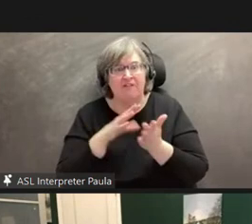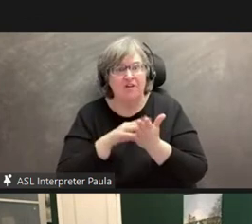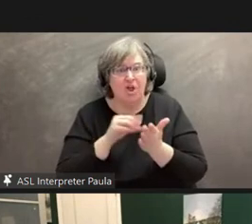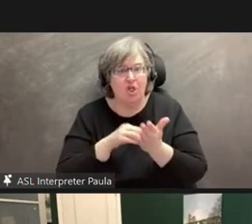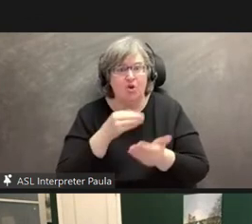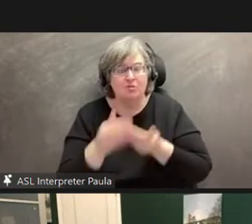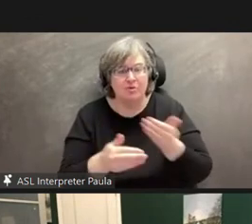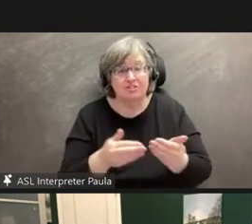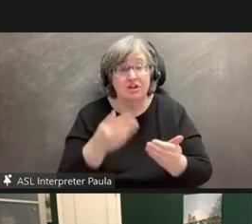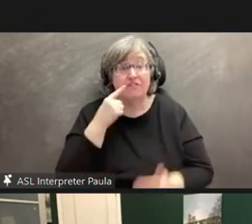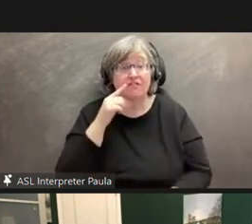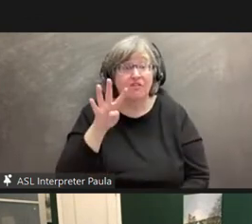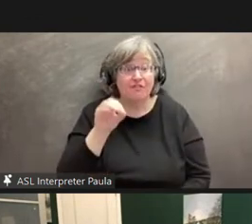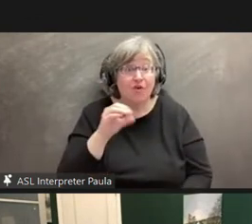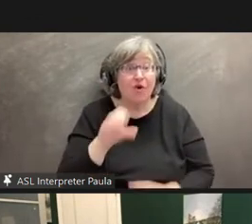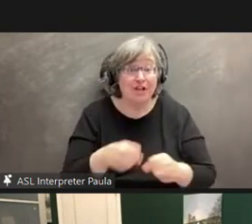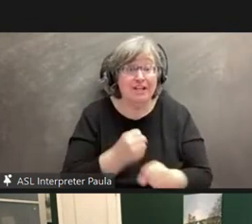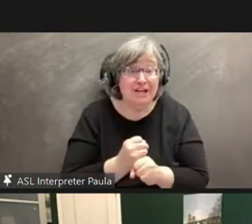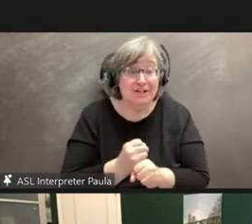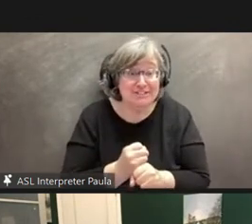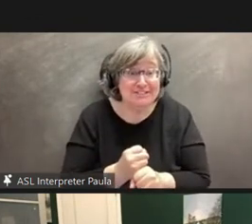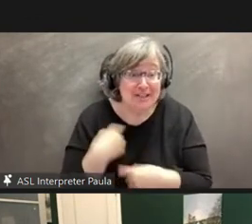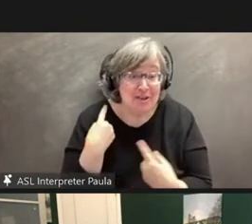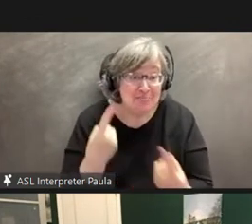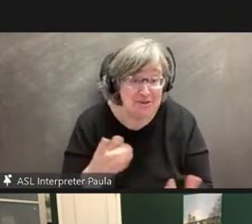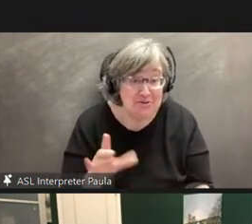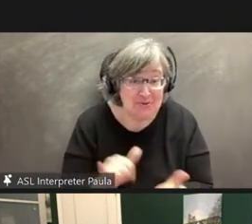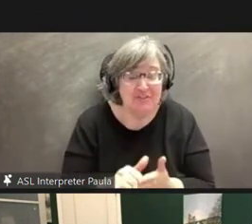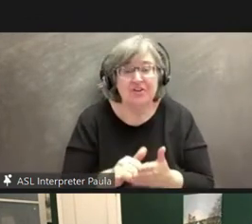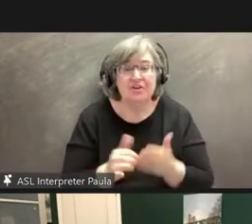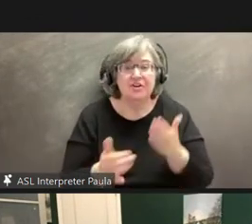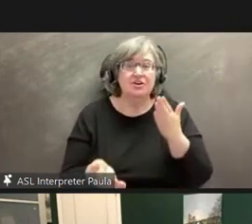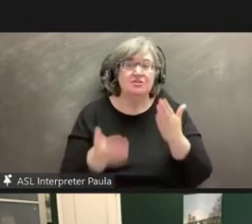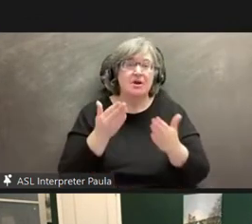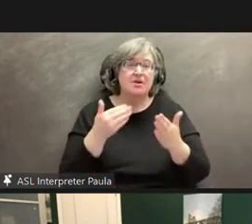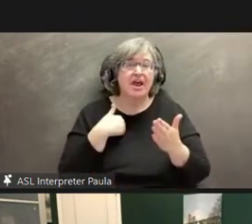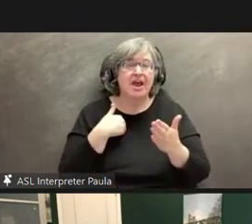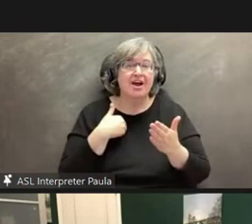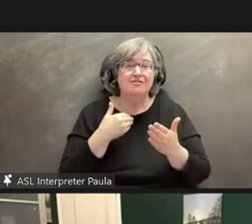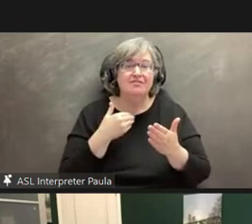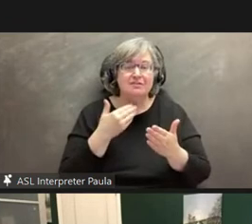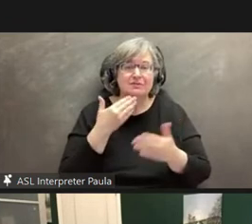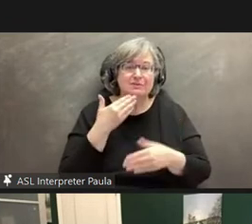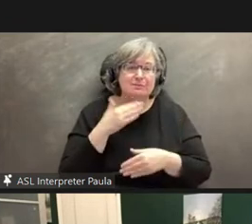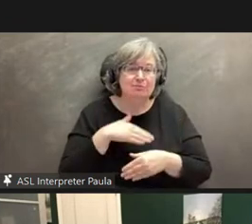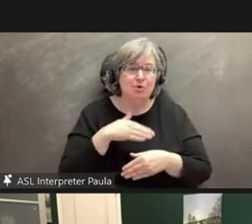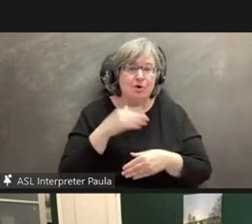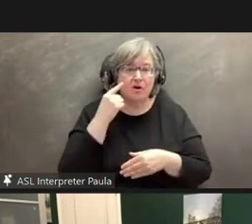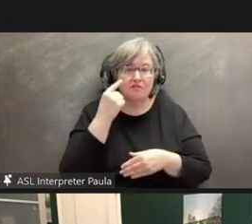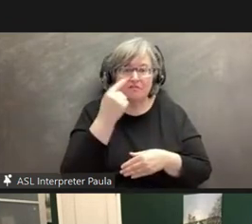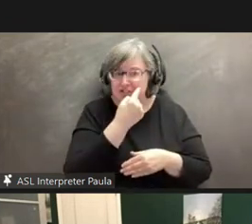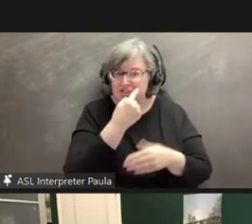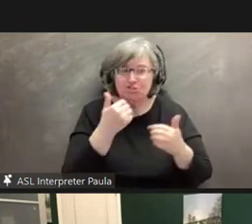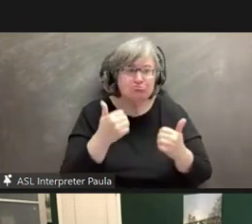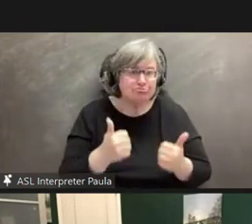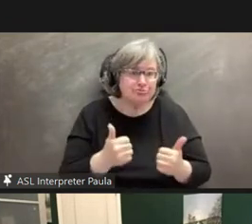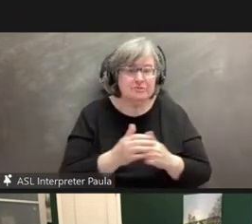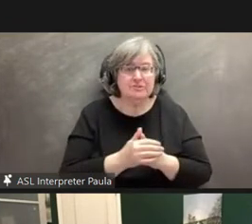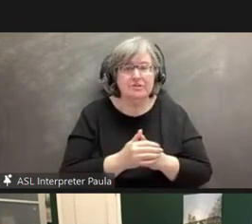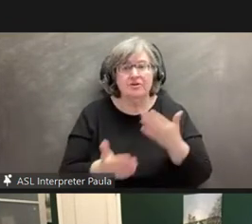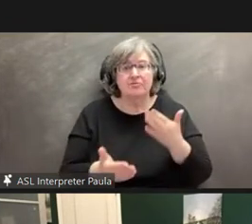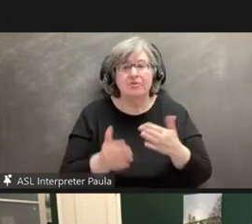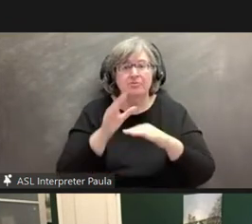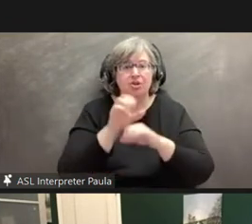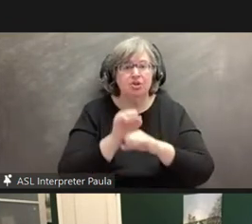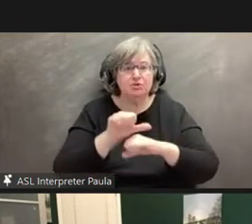been, I think especially of people who might have lower vision and they're used to, kind of a very